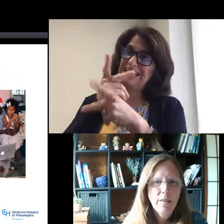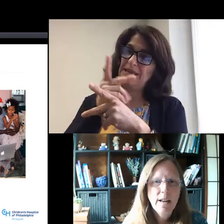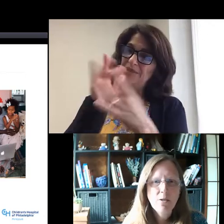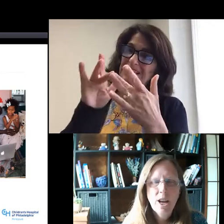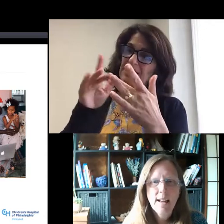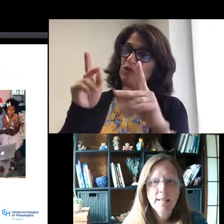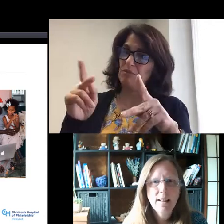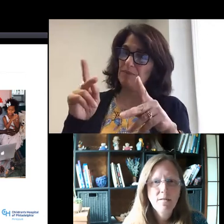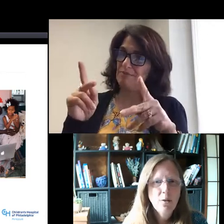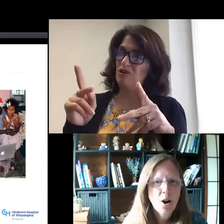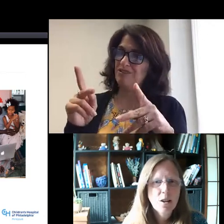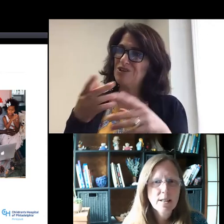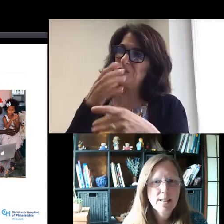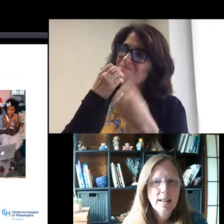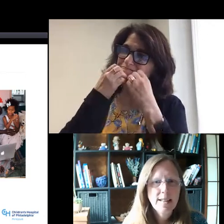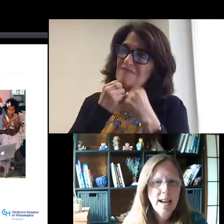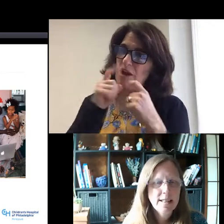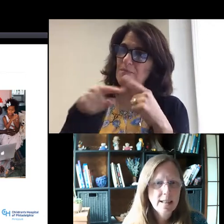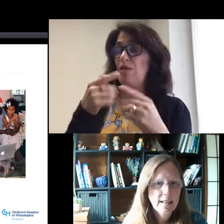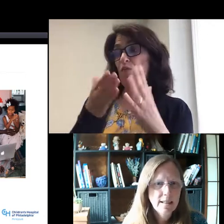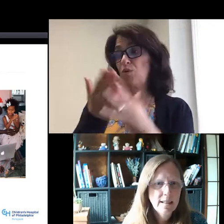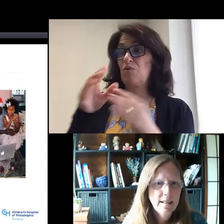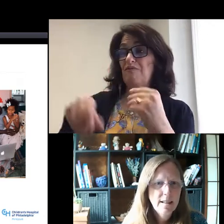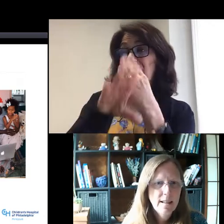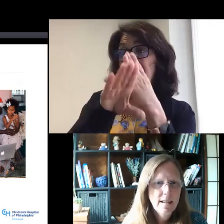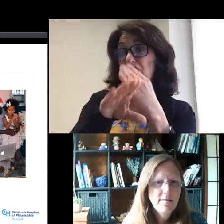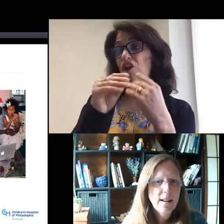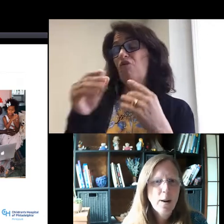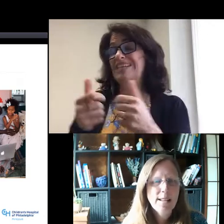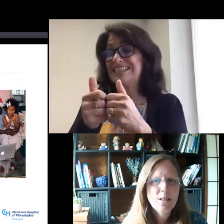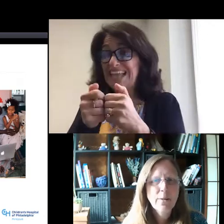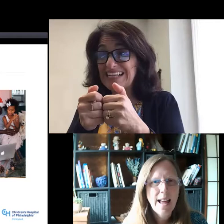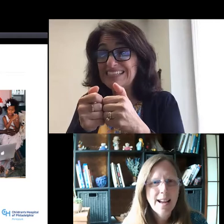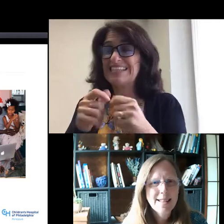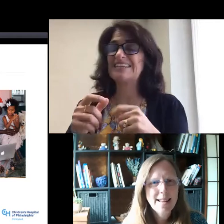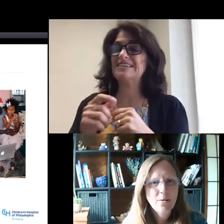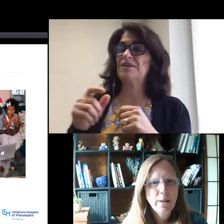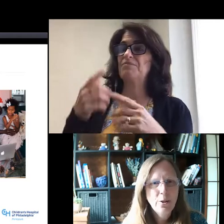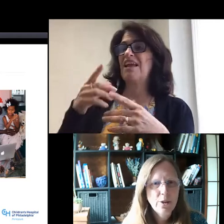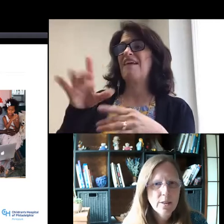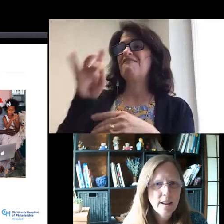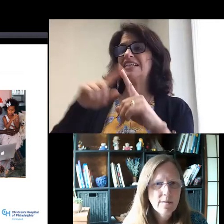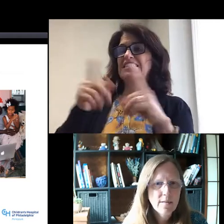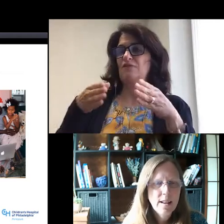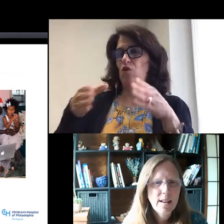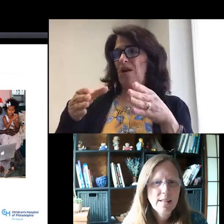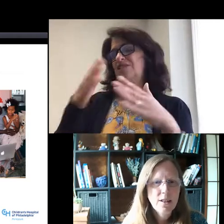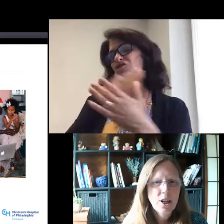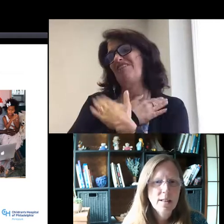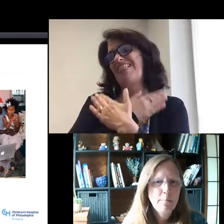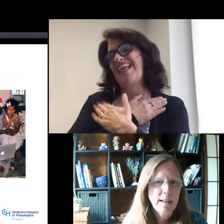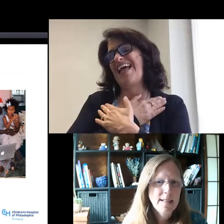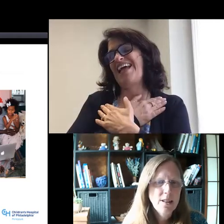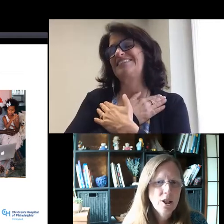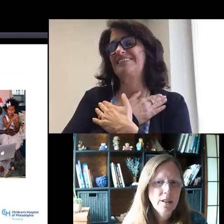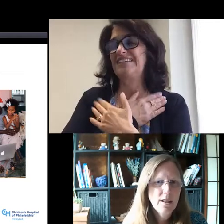through video chat, telephone calls, and texting. Find ways to relax and renew yourself, such